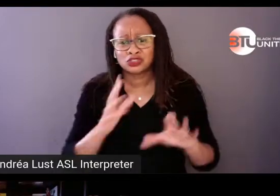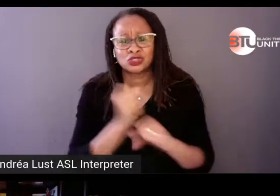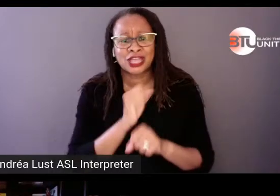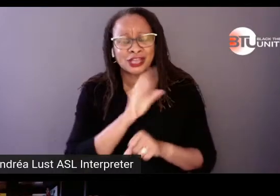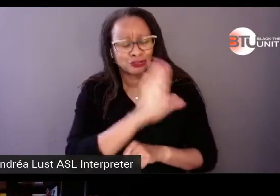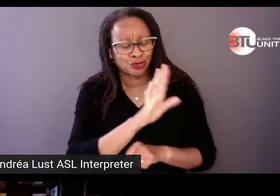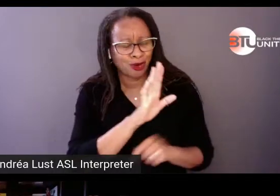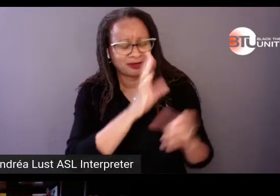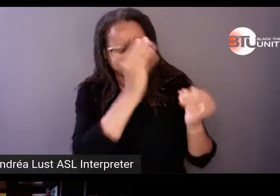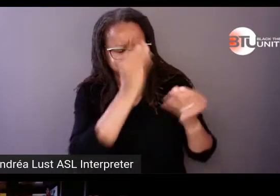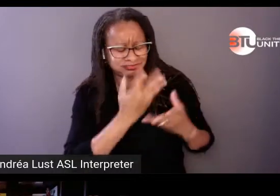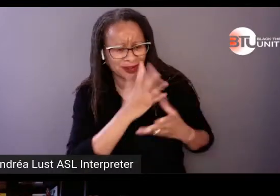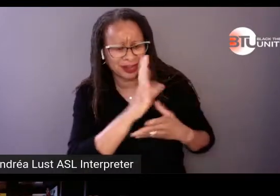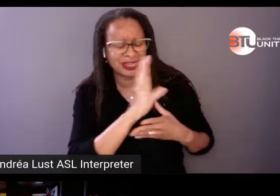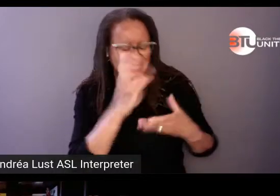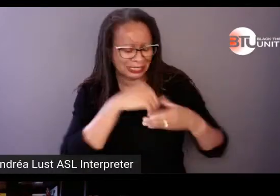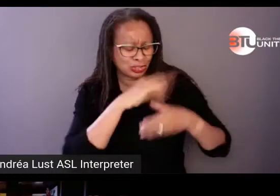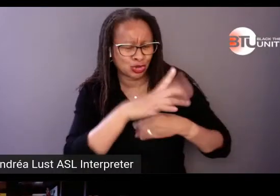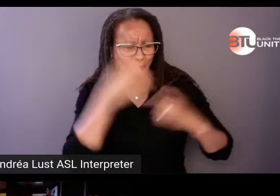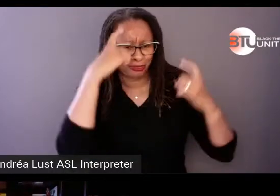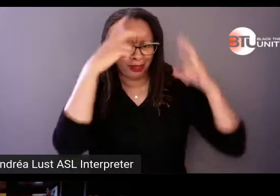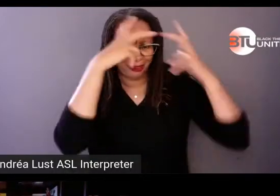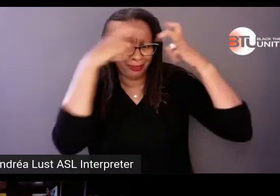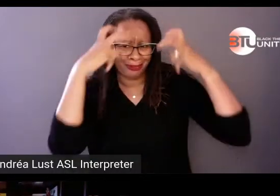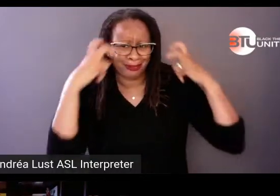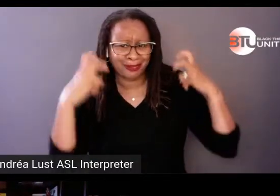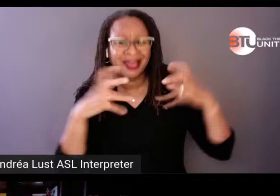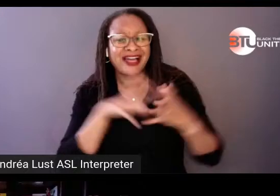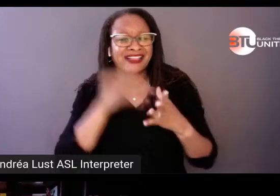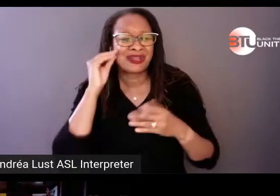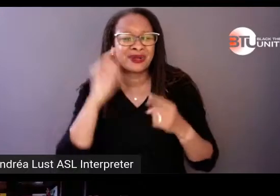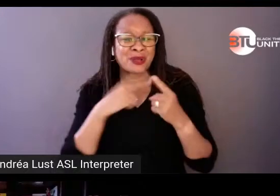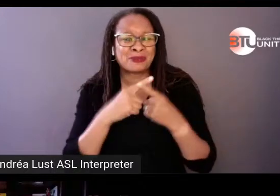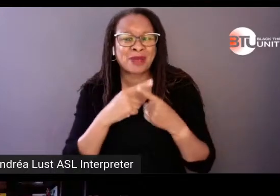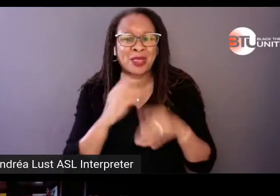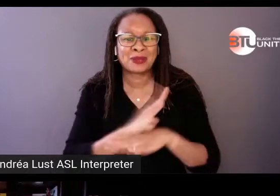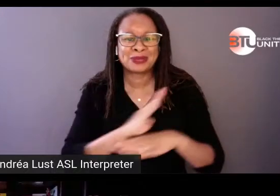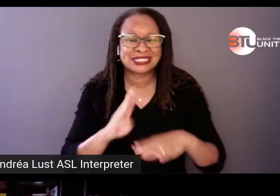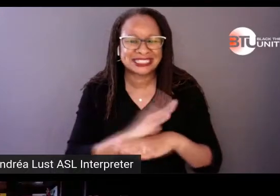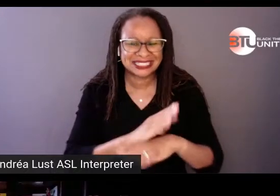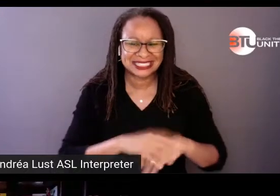wonderful to get your side and get into your brain to learn about the business.